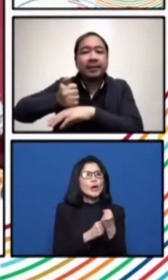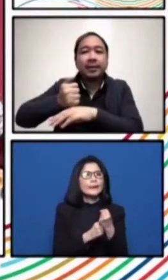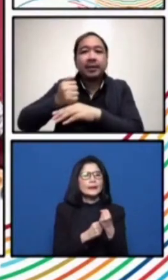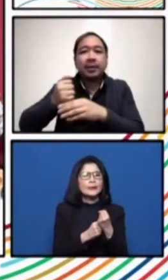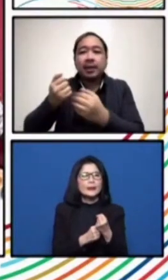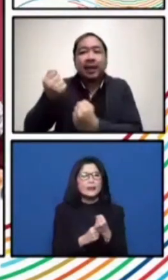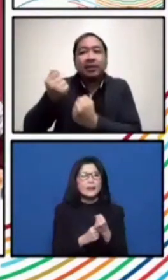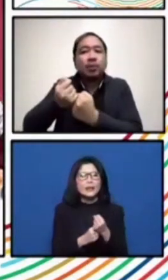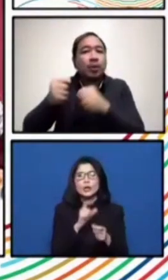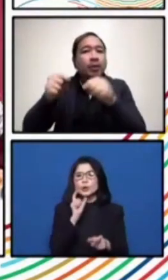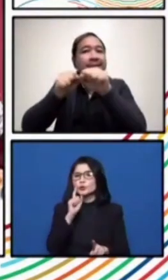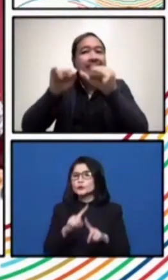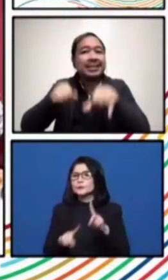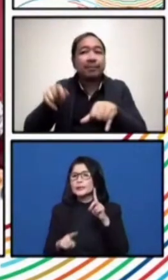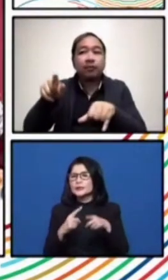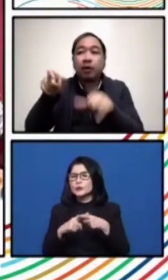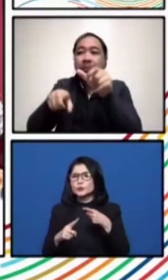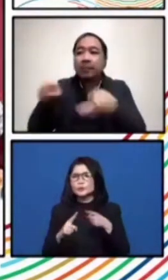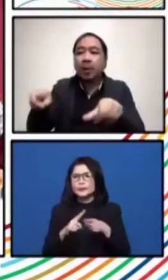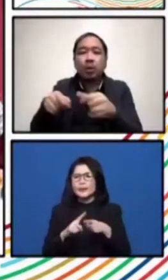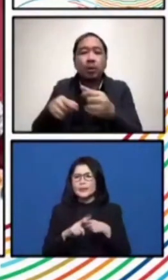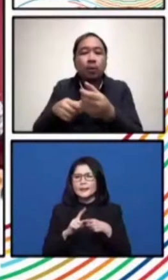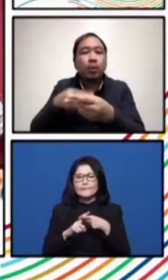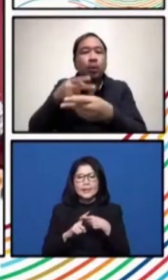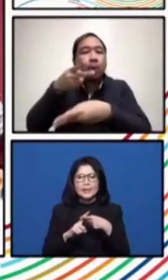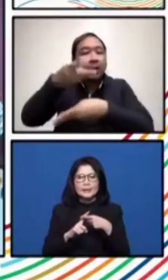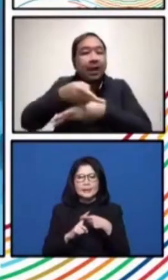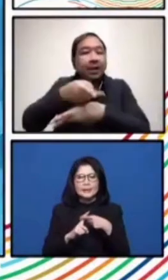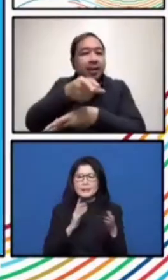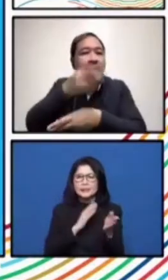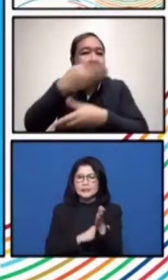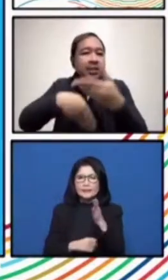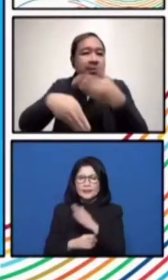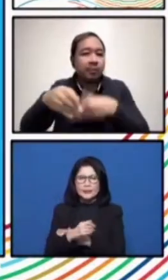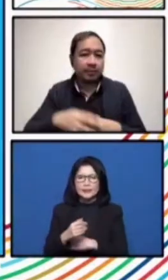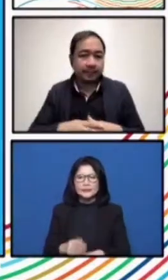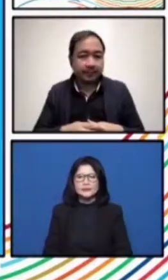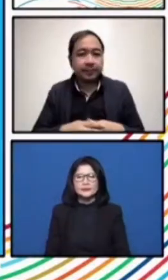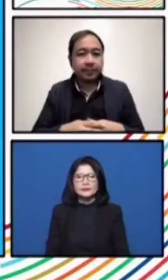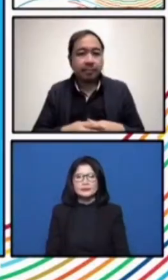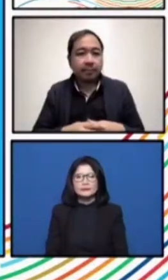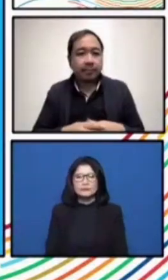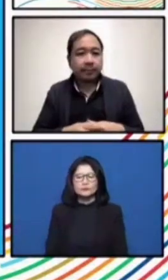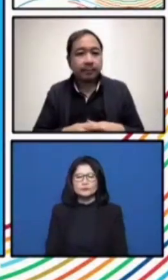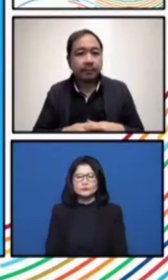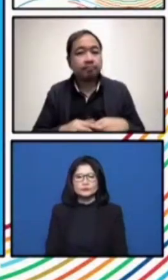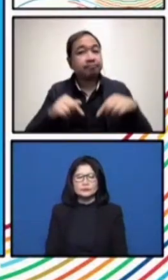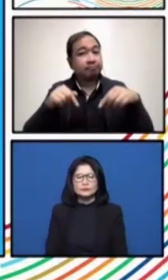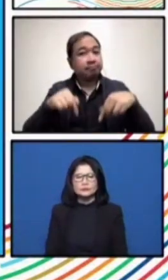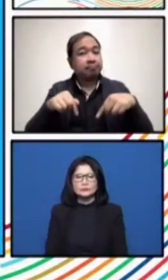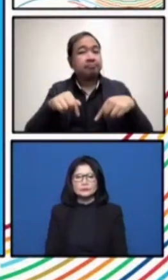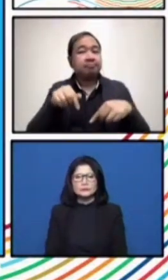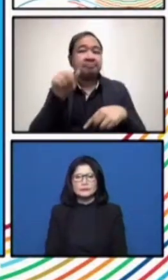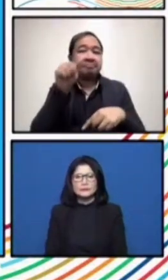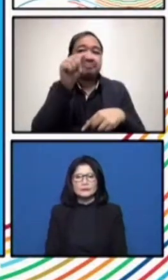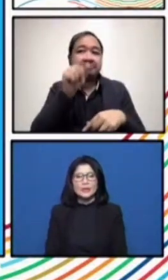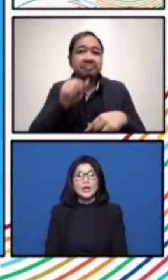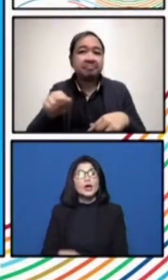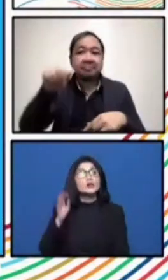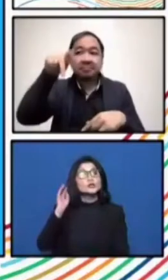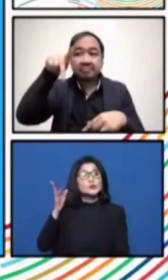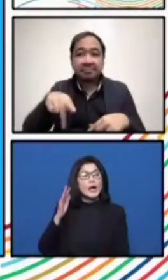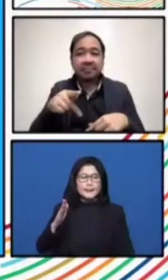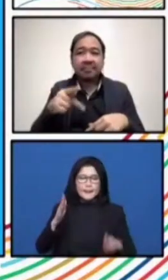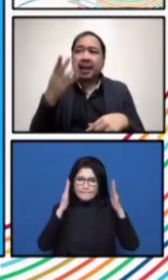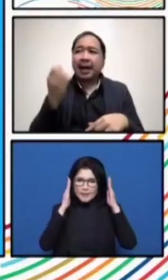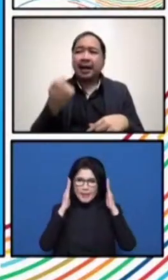but thank you Wendy I think that there has been in the region a growing attention given to this issue especially